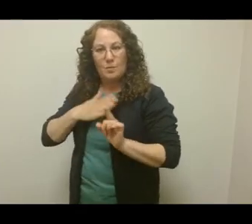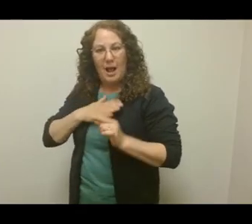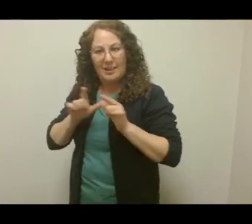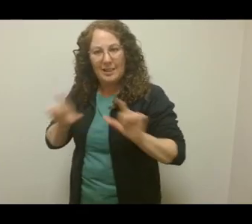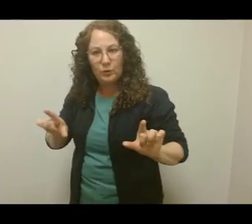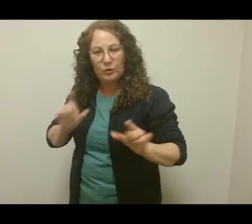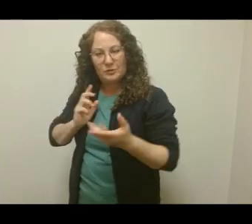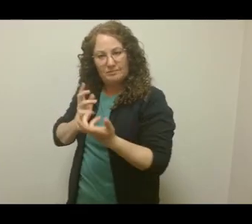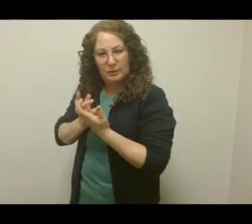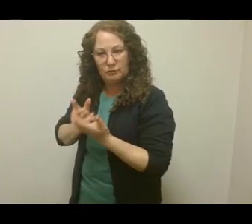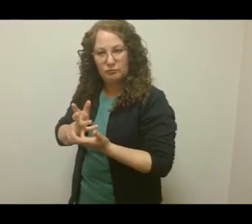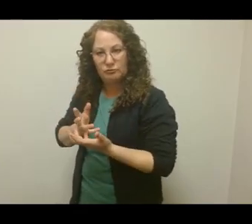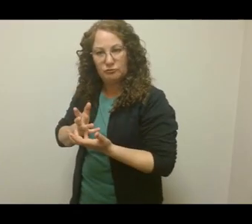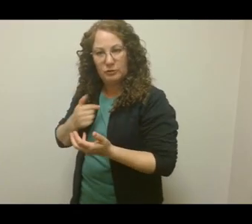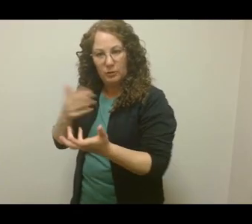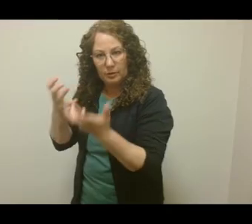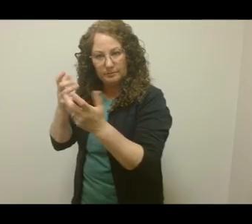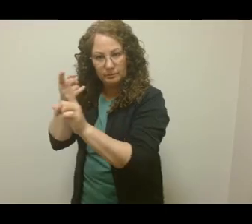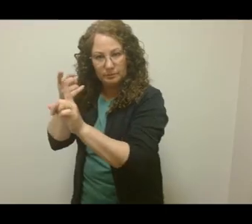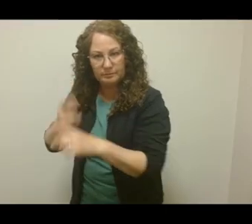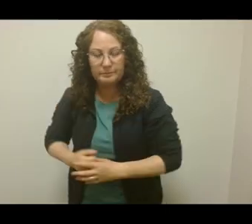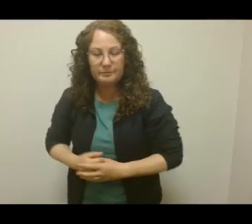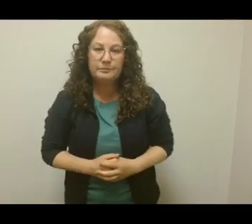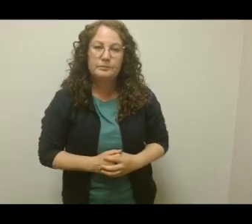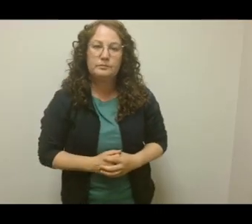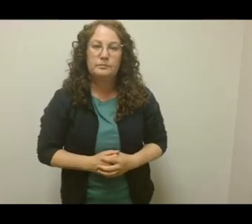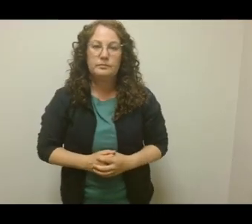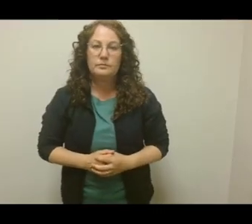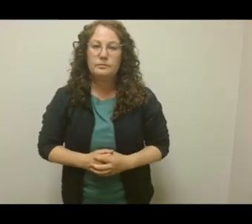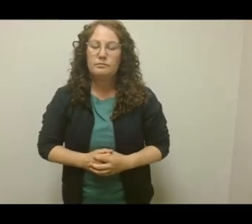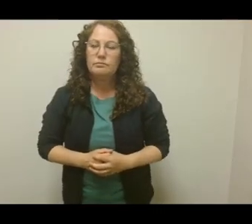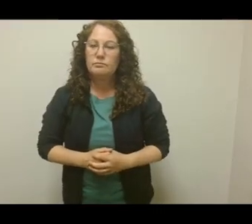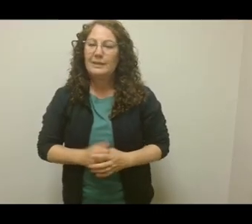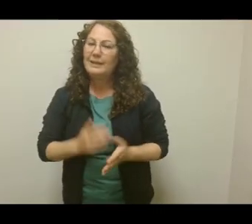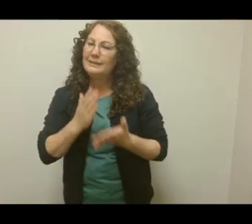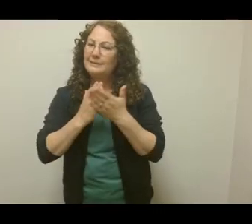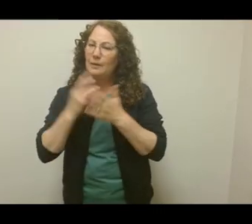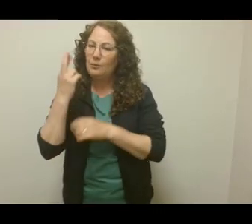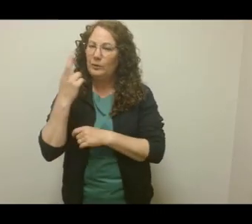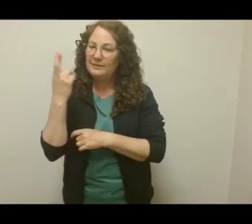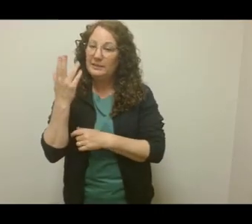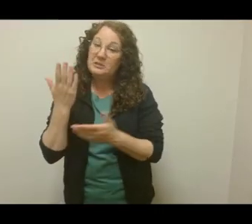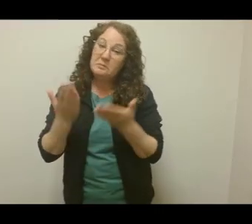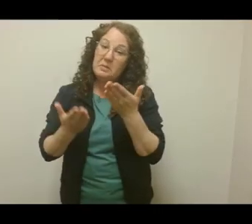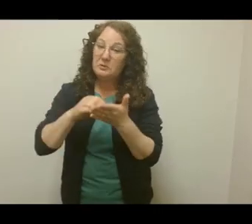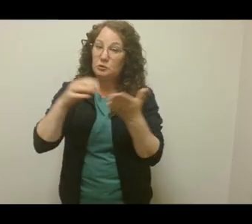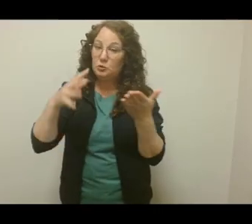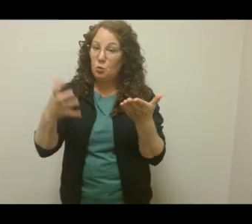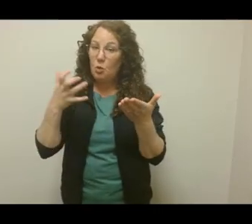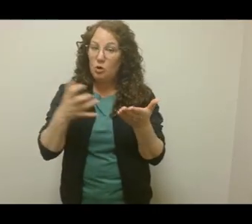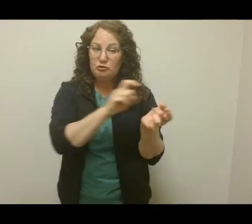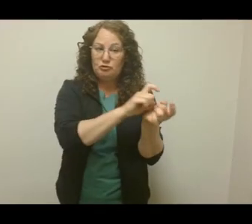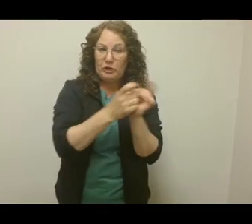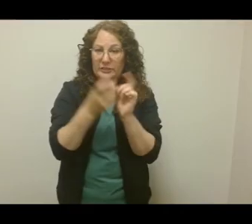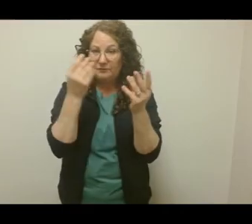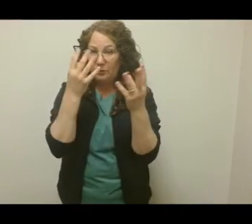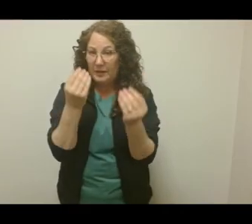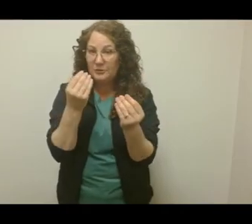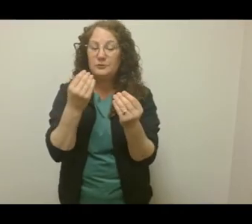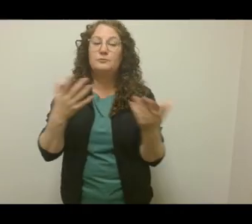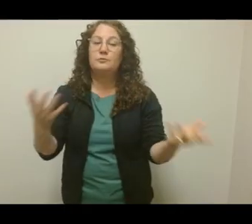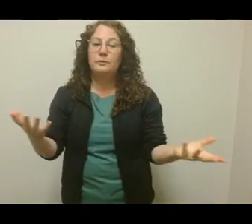suitable. So some reasons that students may want to restate information from research may